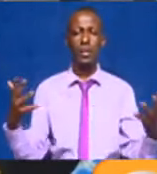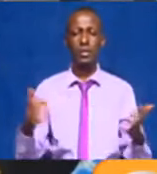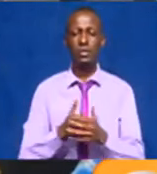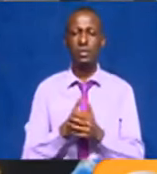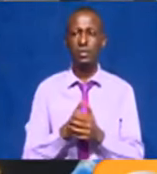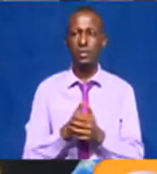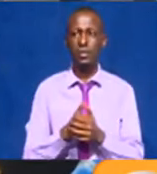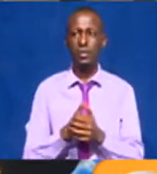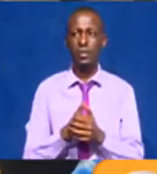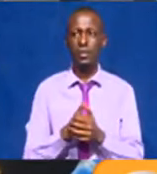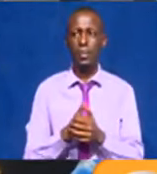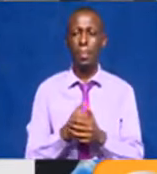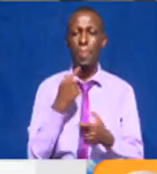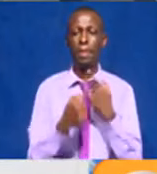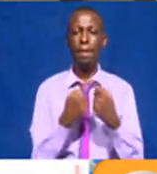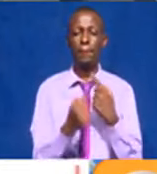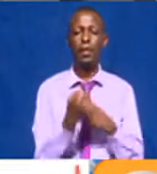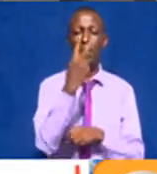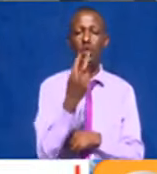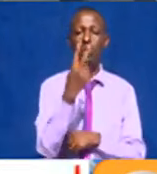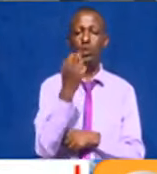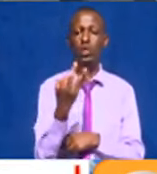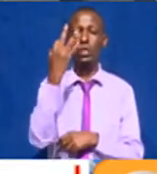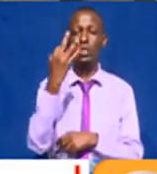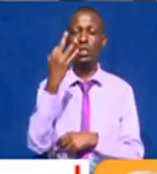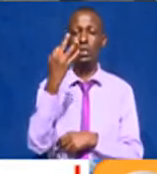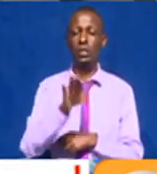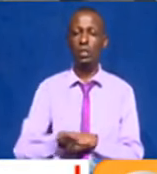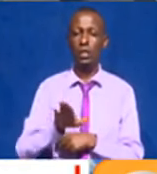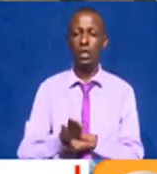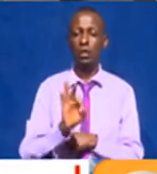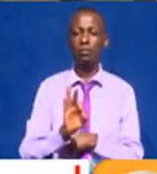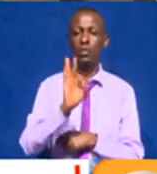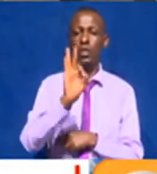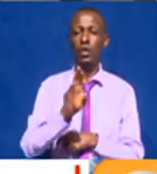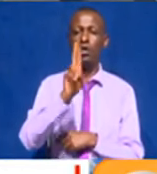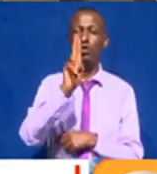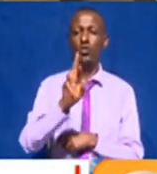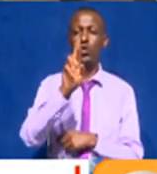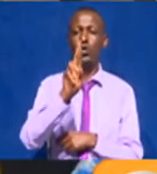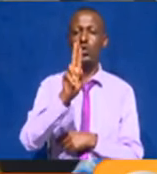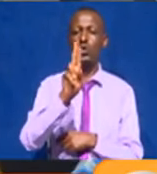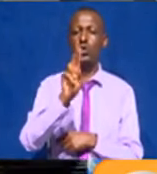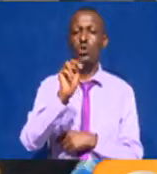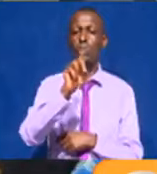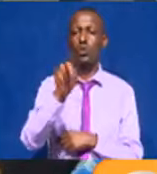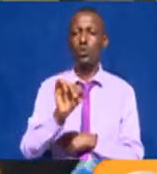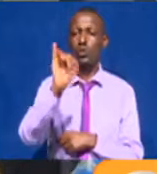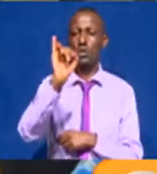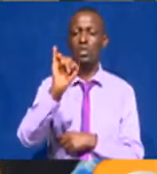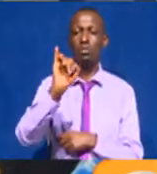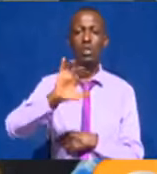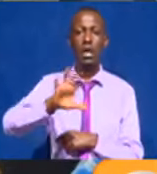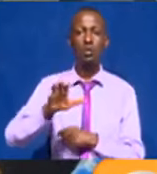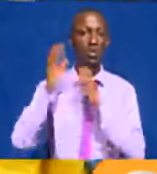katika eneo la Furunzi, county ndogo ya Malindi, county ya Kilifi, mlipatikana